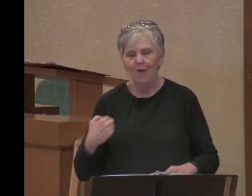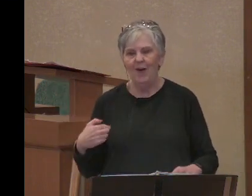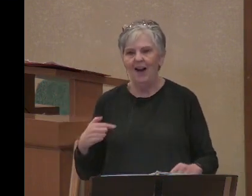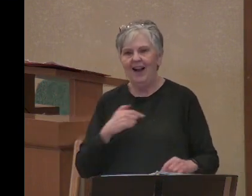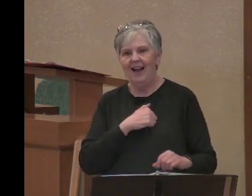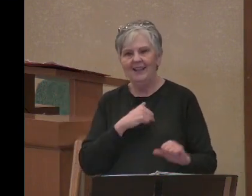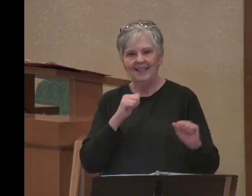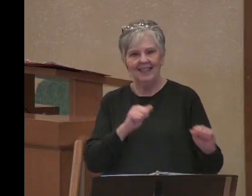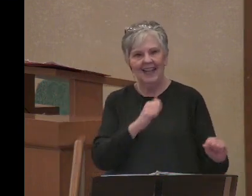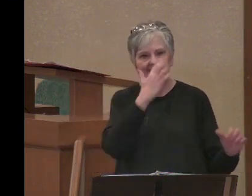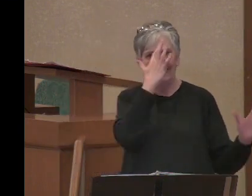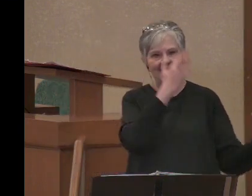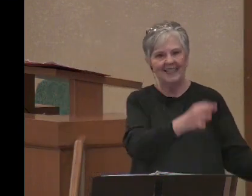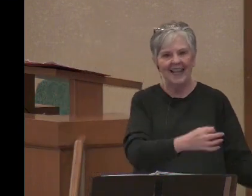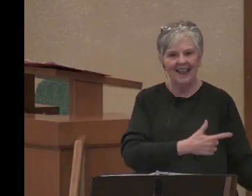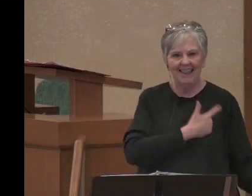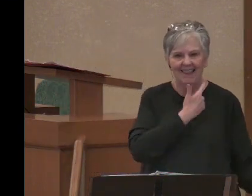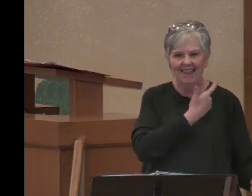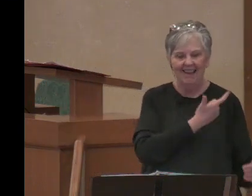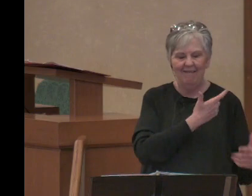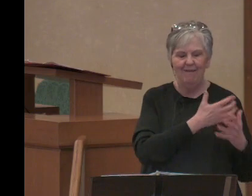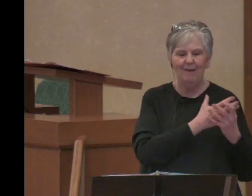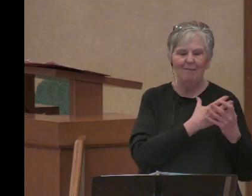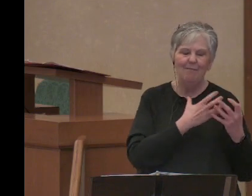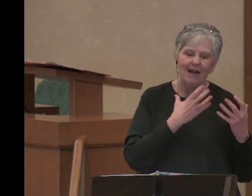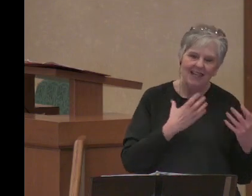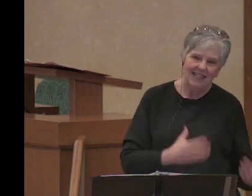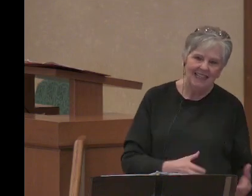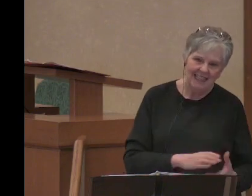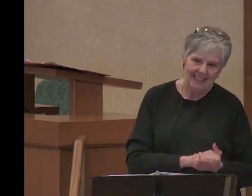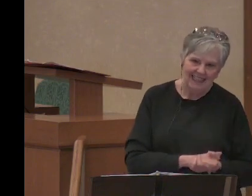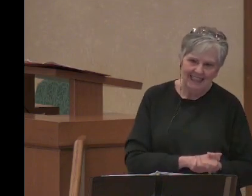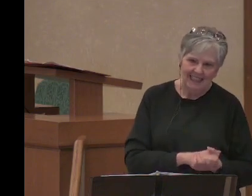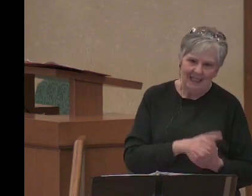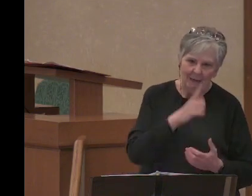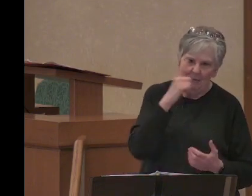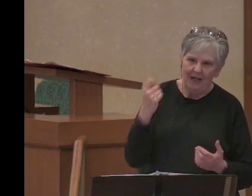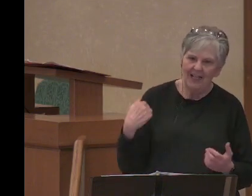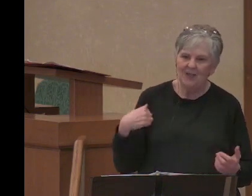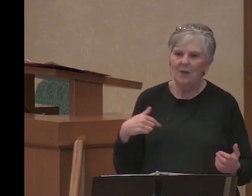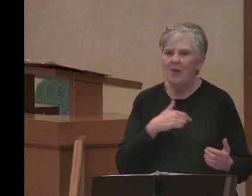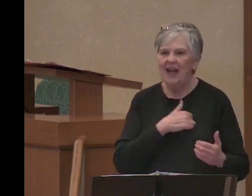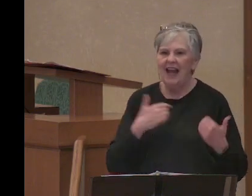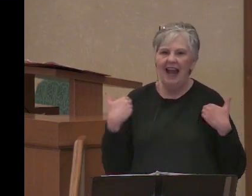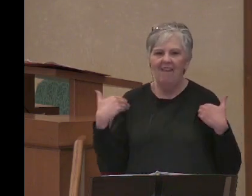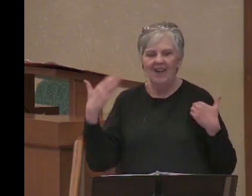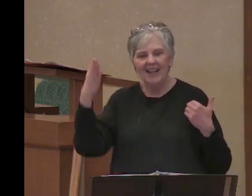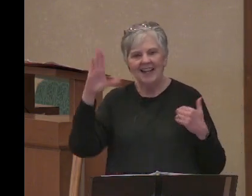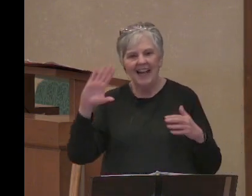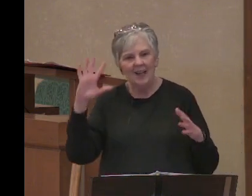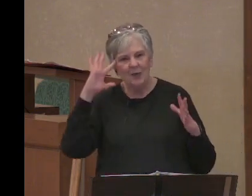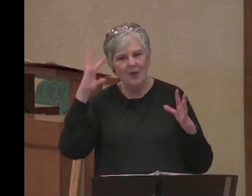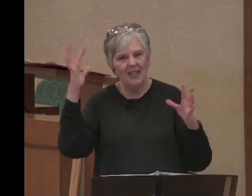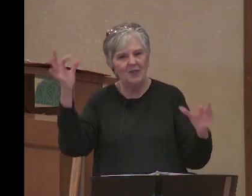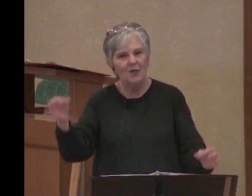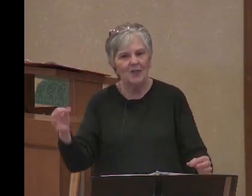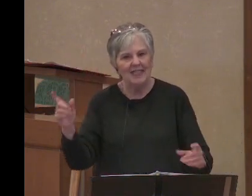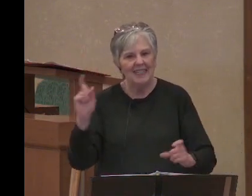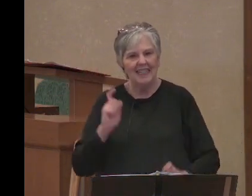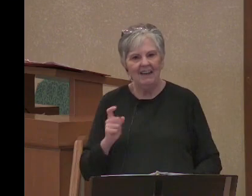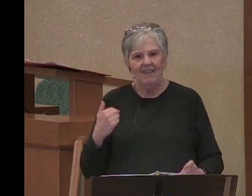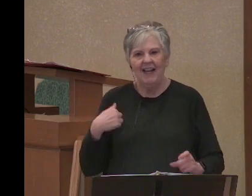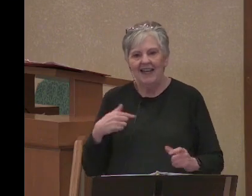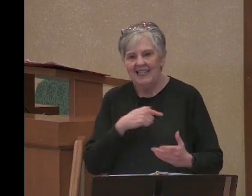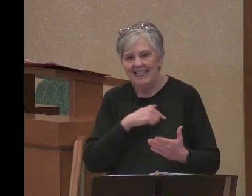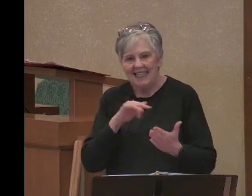choose life and live it abundantly. Because we have a God who has chosen to give us that